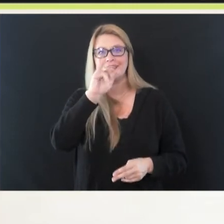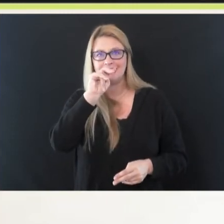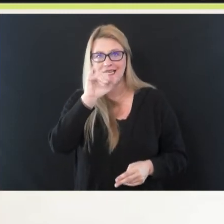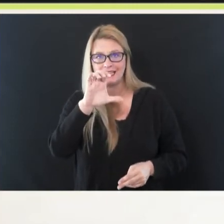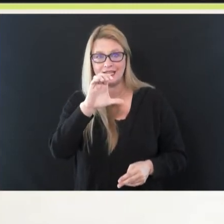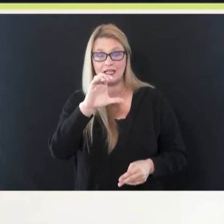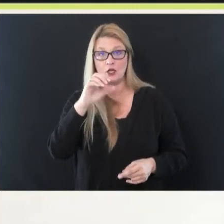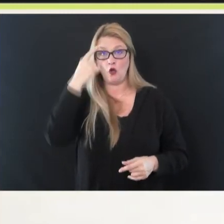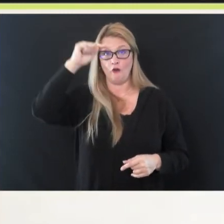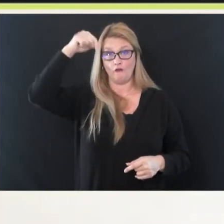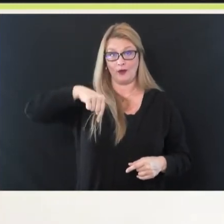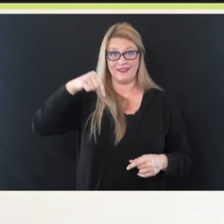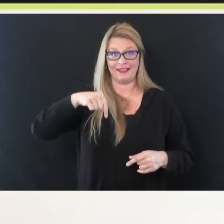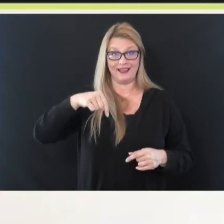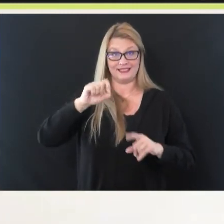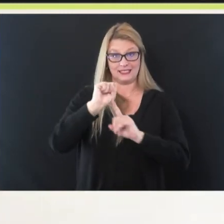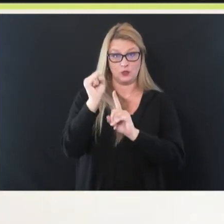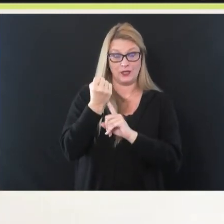for this will be